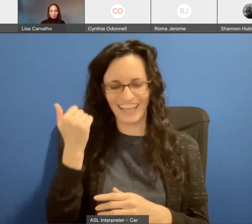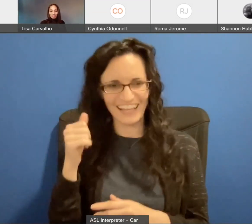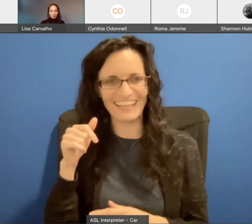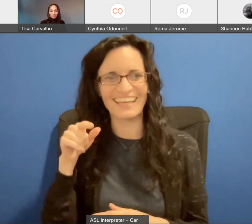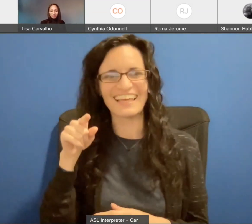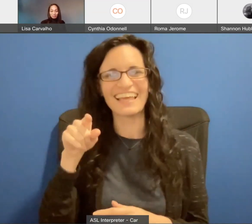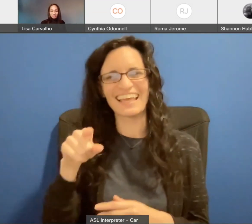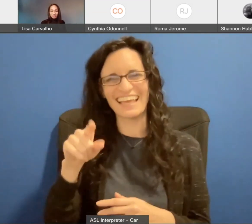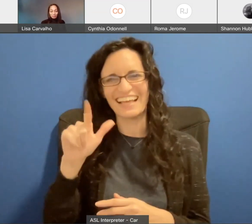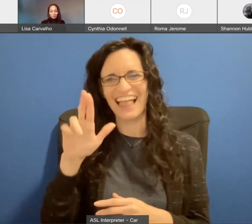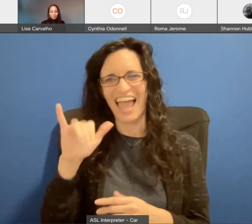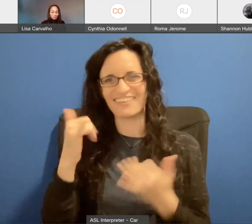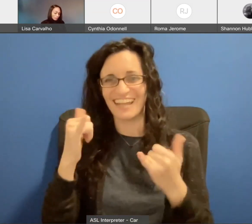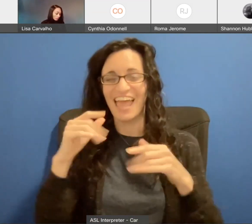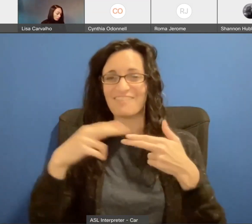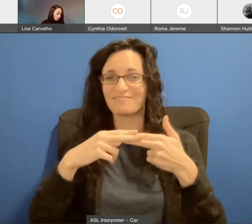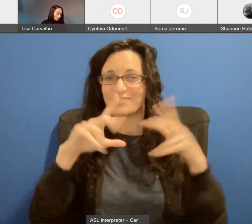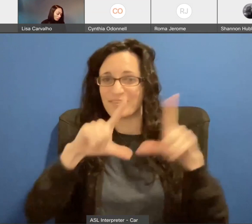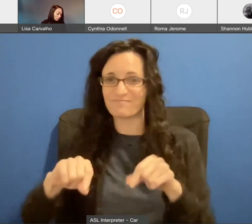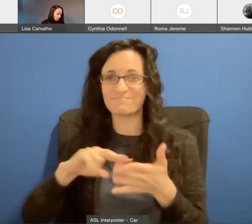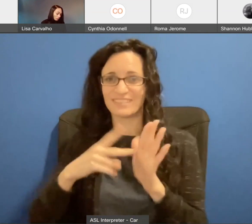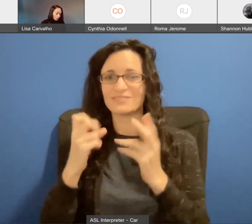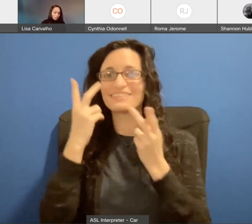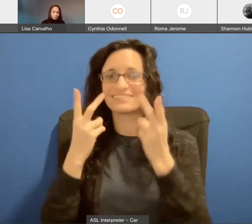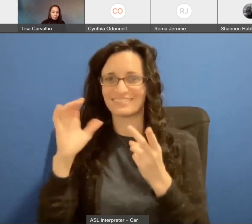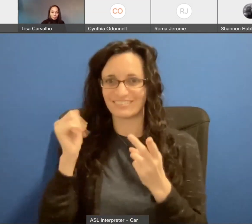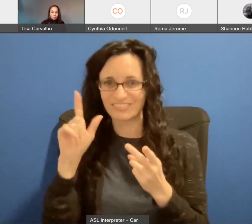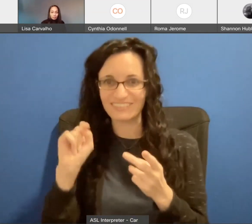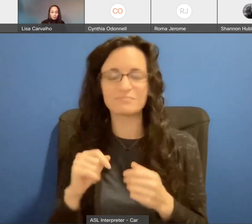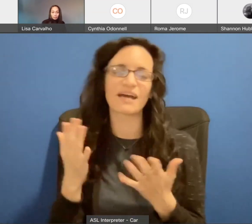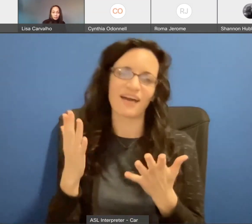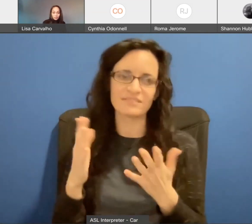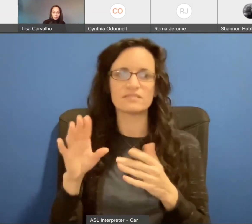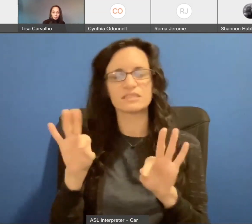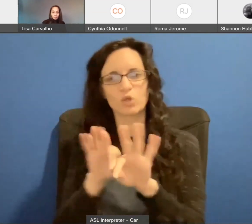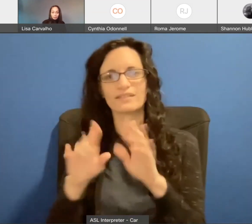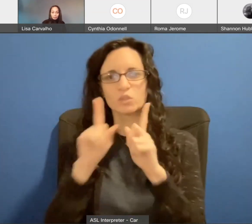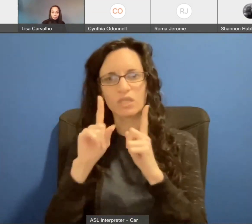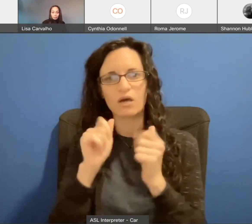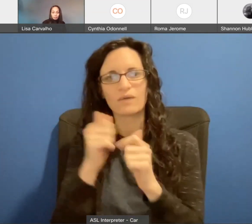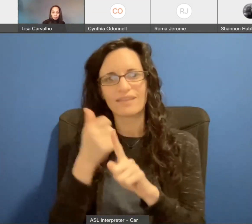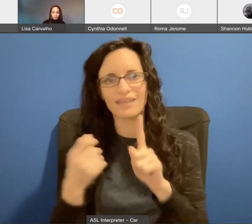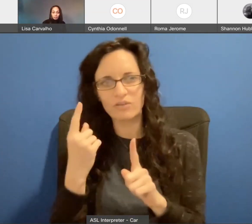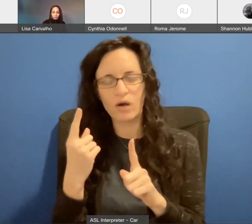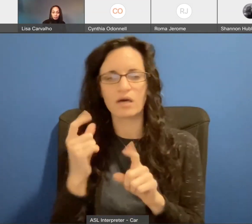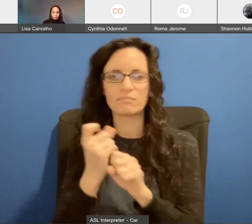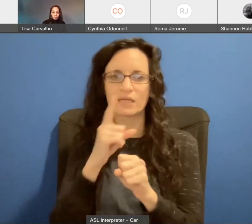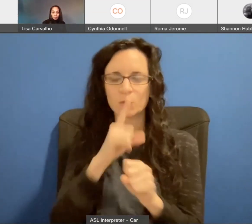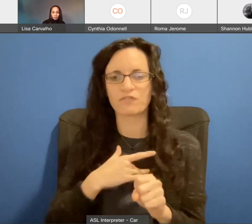Larry. Yeah. Now I can. Yeah, it's important to talk about these things with everyone, even though it might be